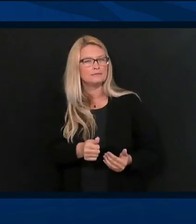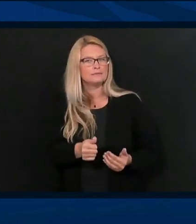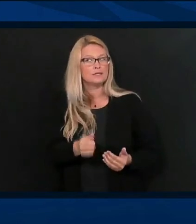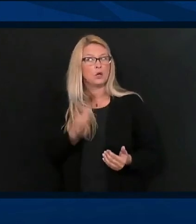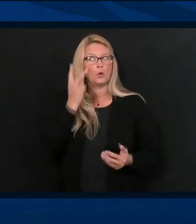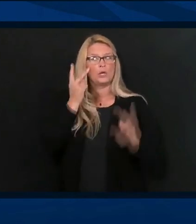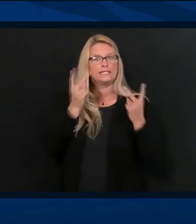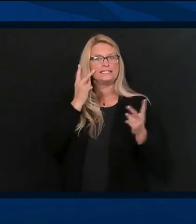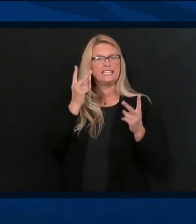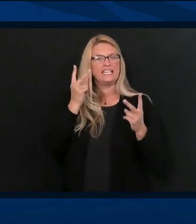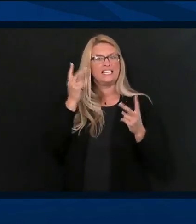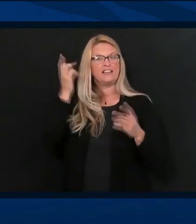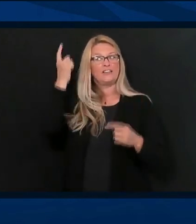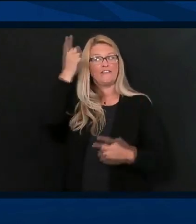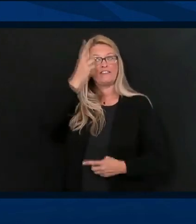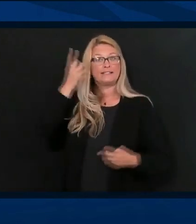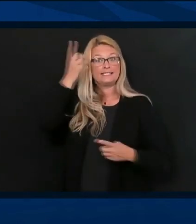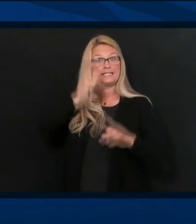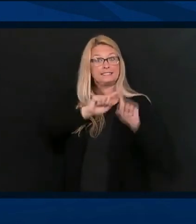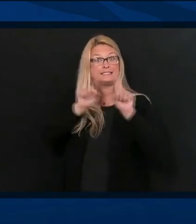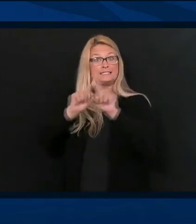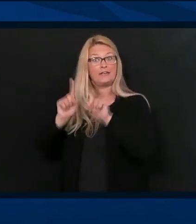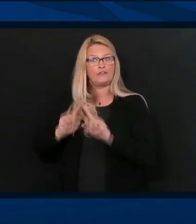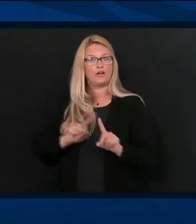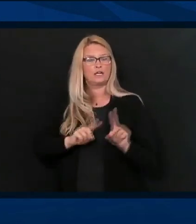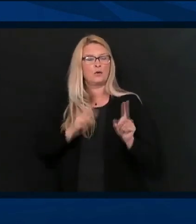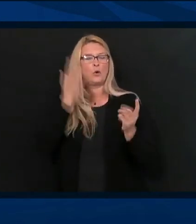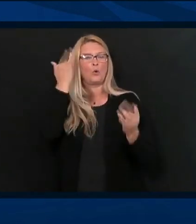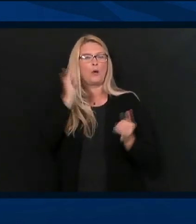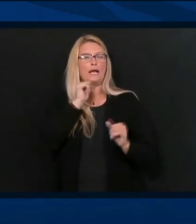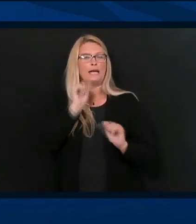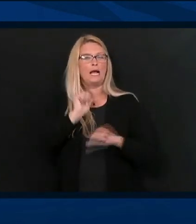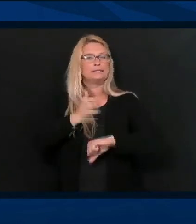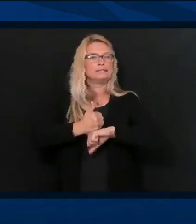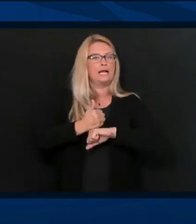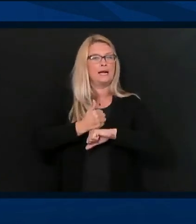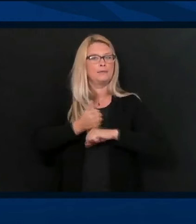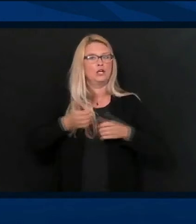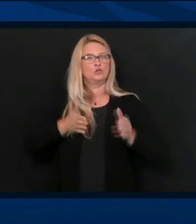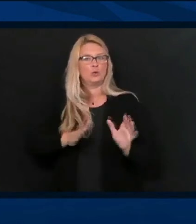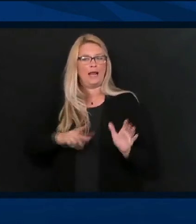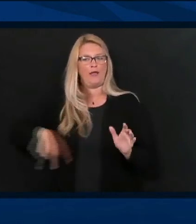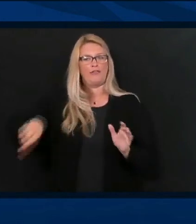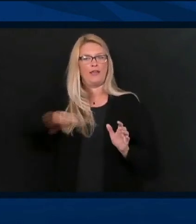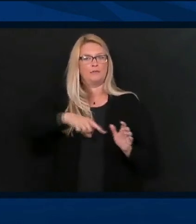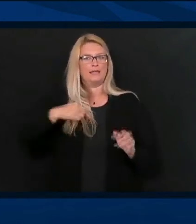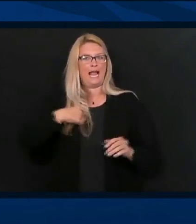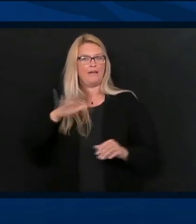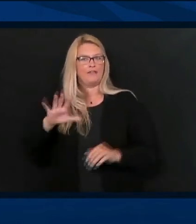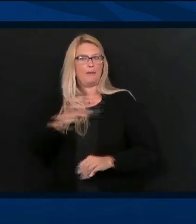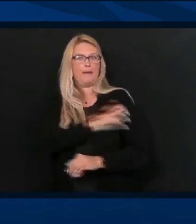virus is different in every county and we're tracking it that way, why not put something in place to allow counties to have that power?